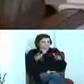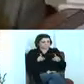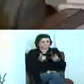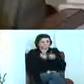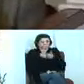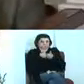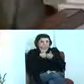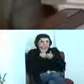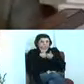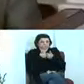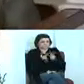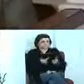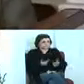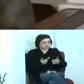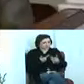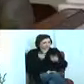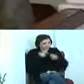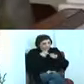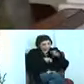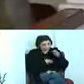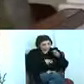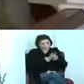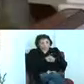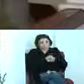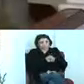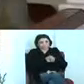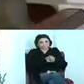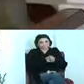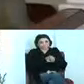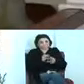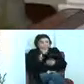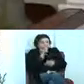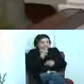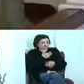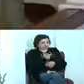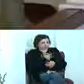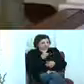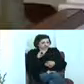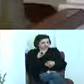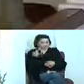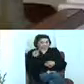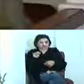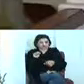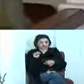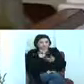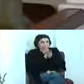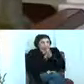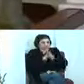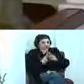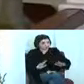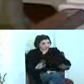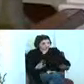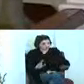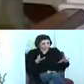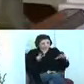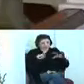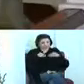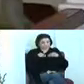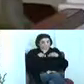life's difficulties on our own peace, accept our